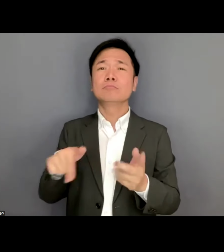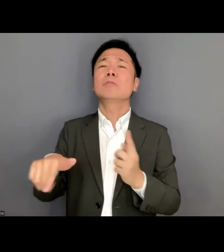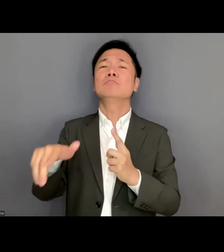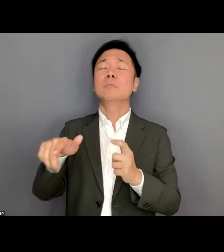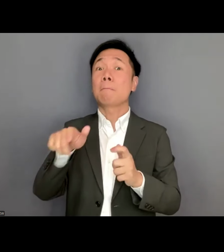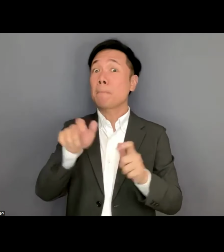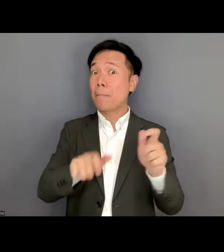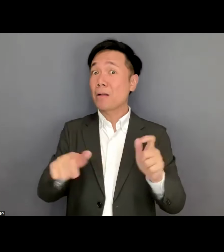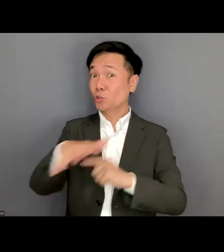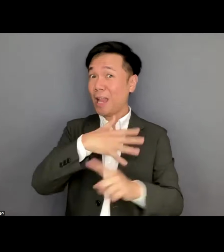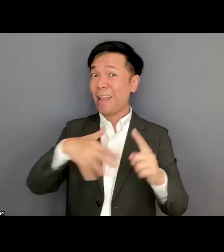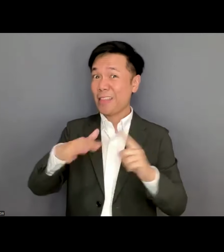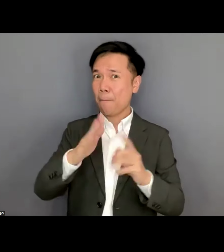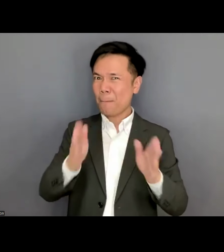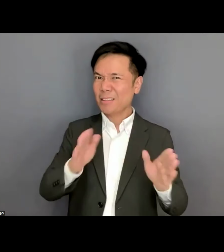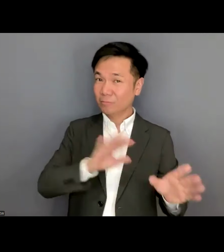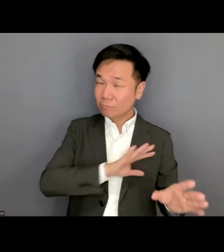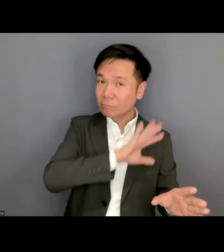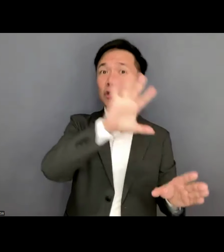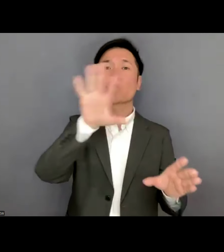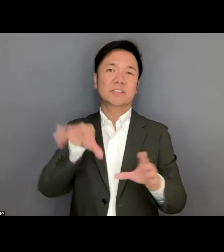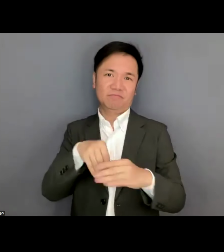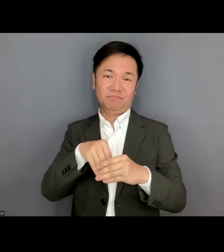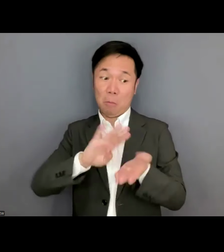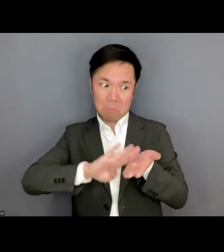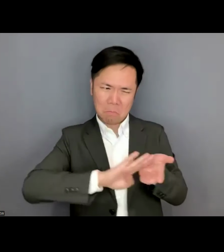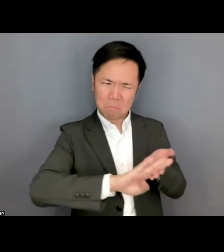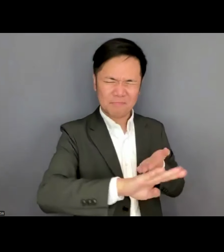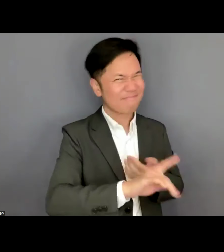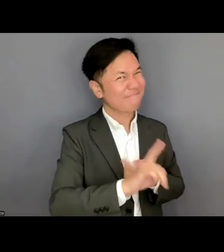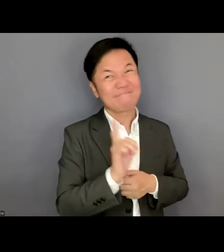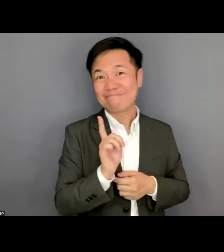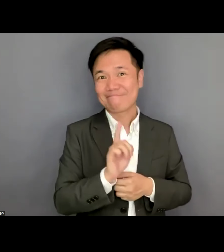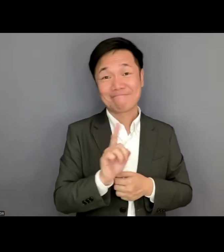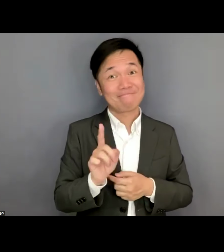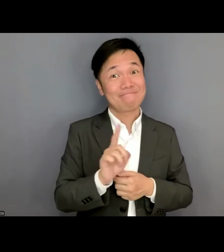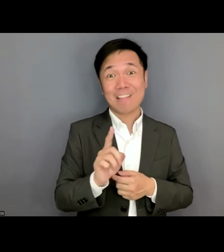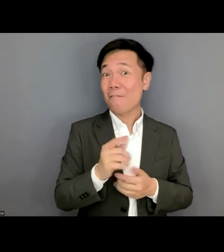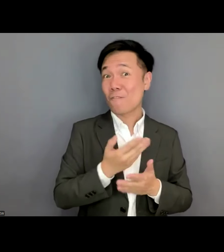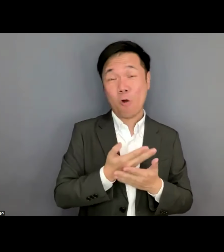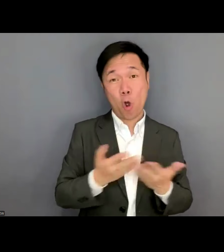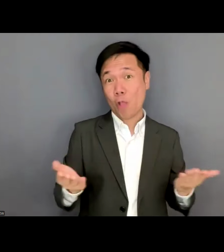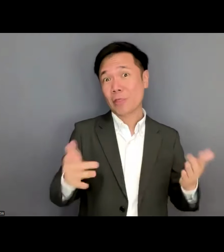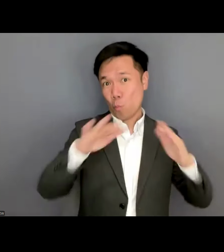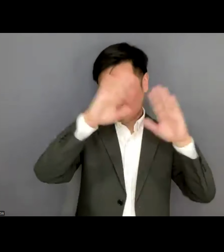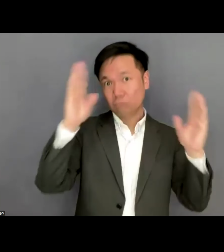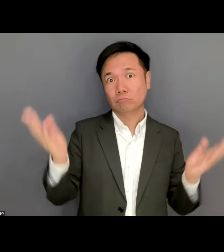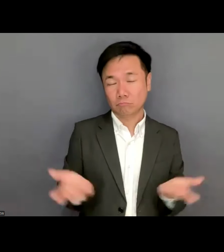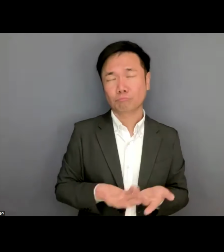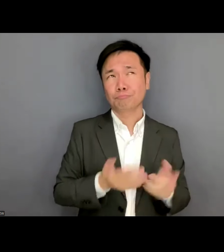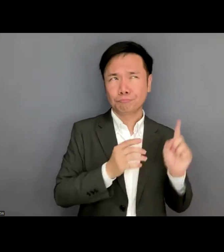plusieurs régions du monde où And in many regions of the world,